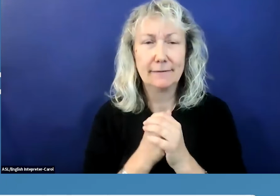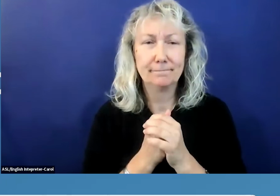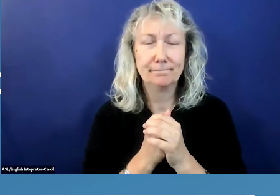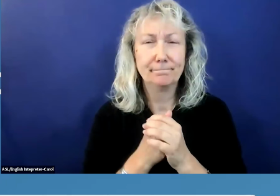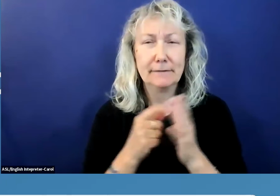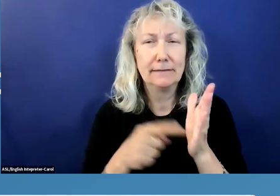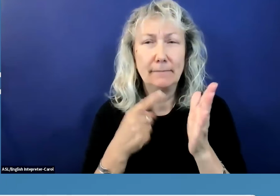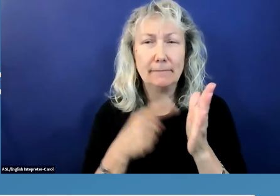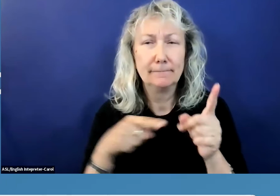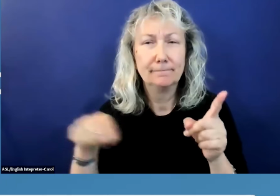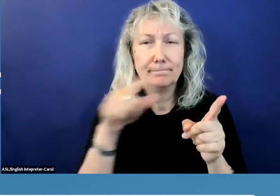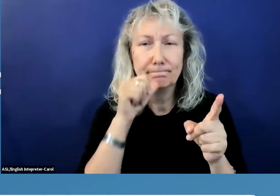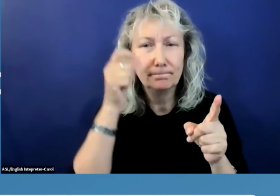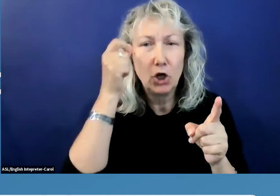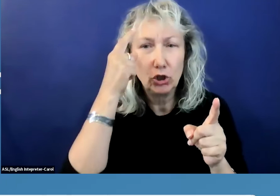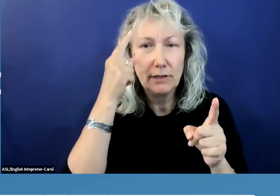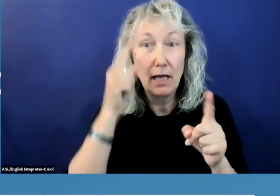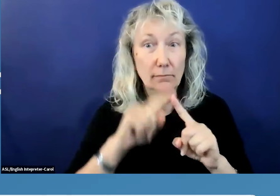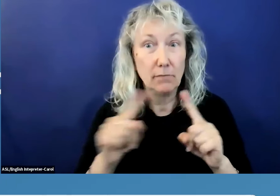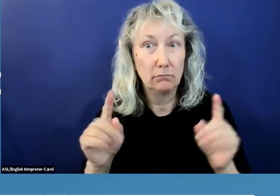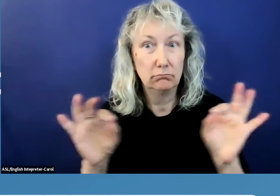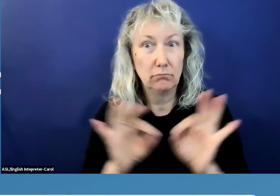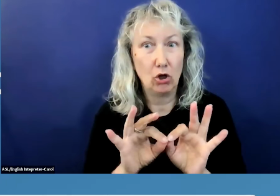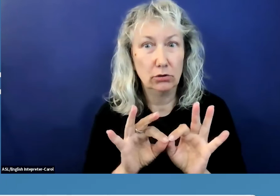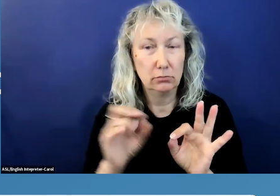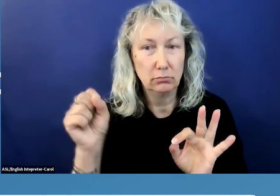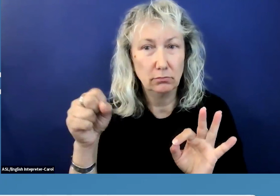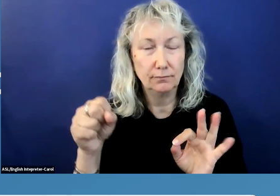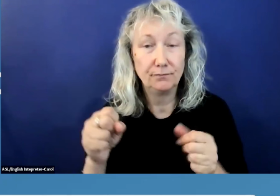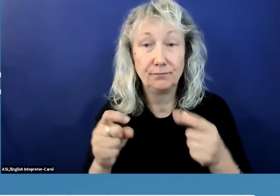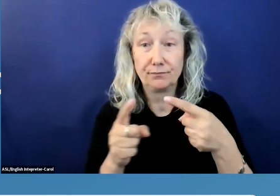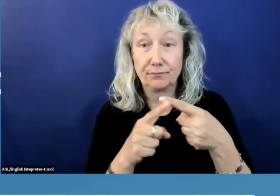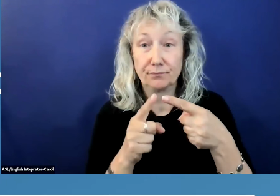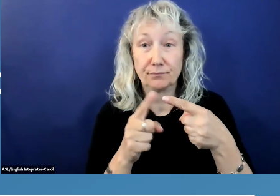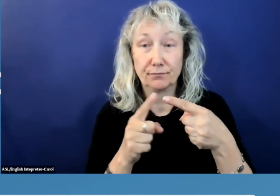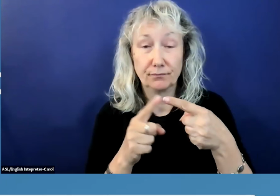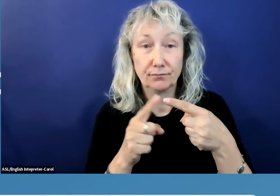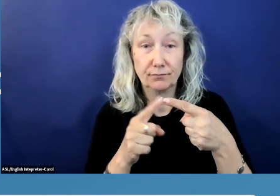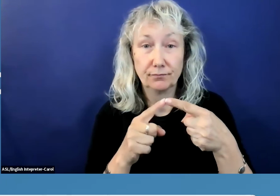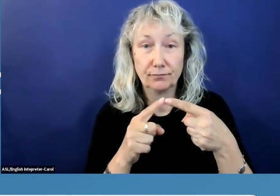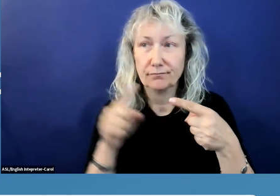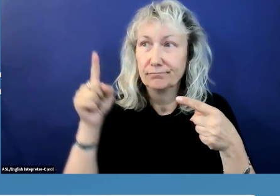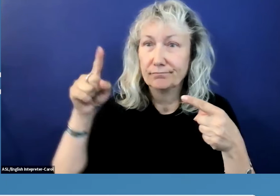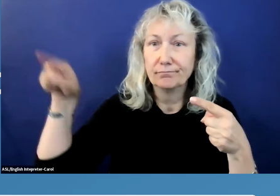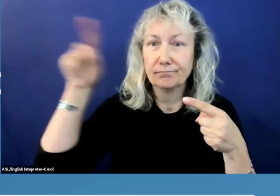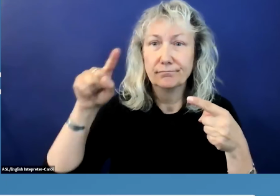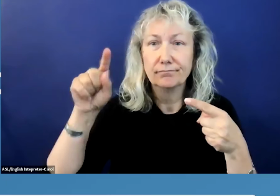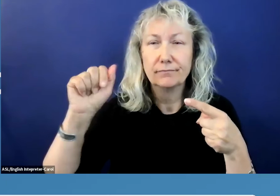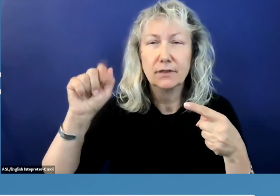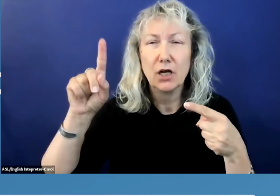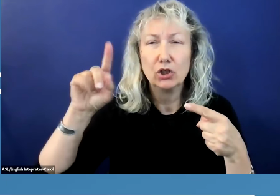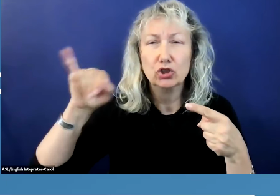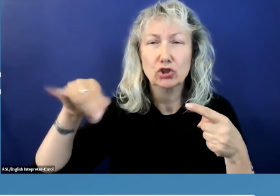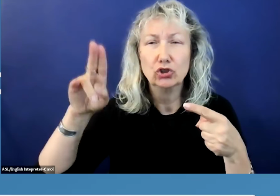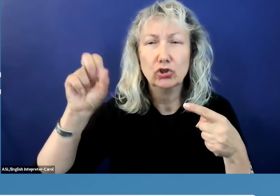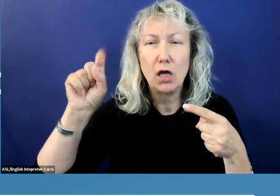on recovery. The first is about public adjusters and what to know about